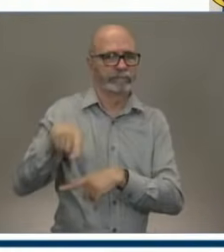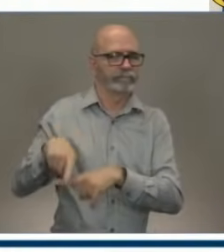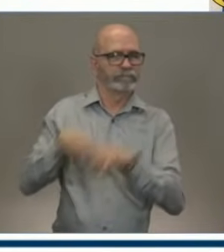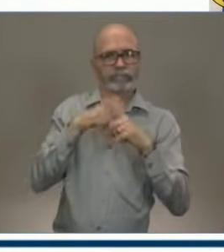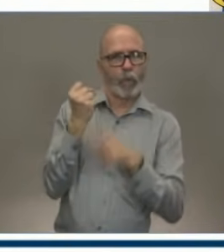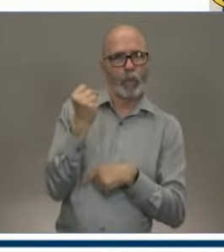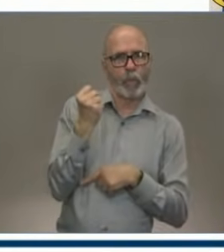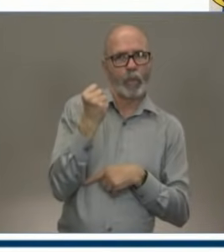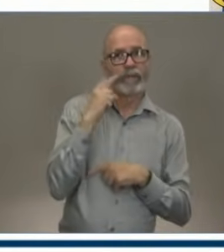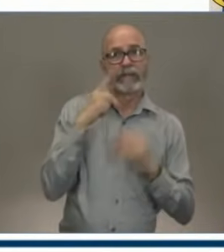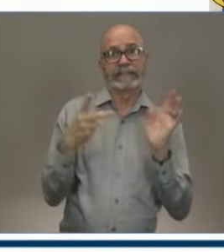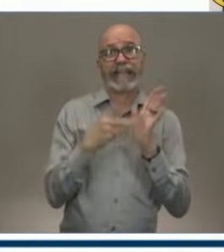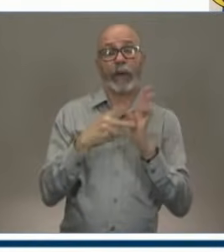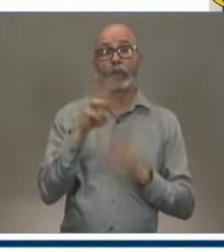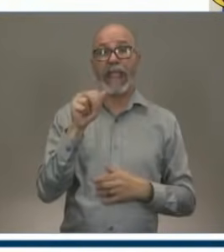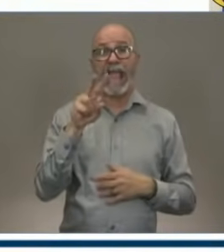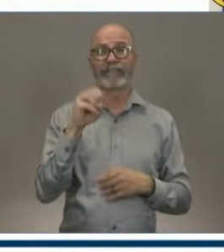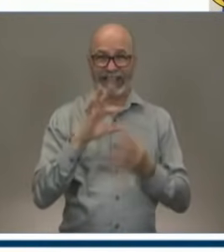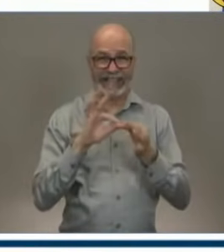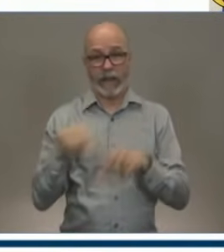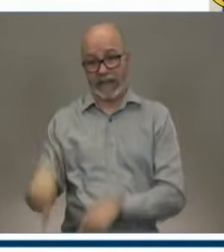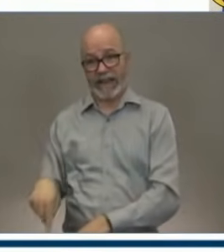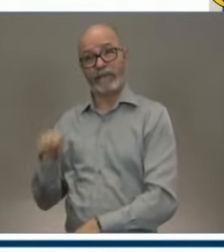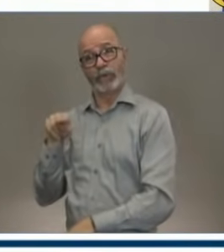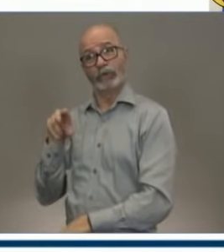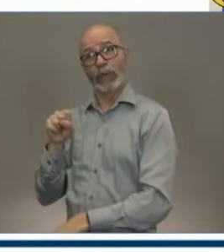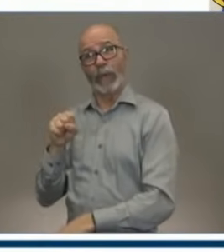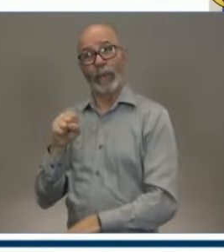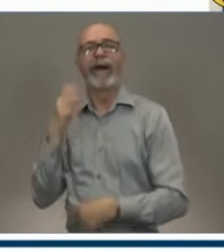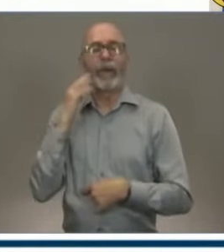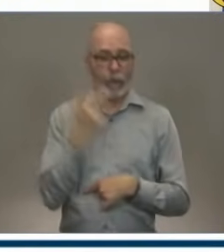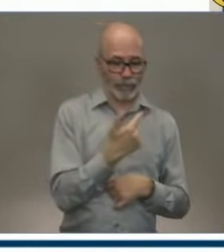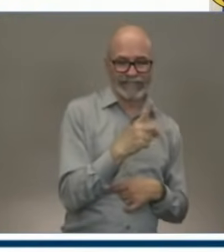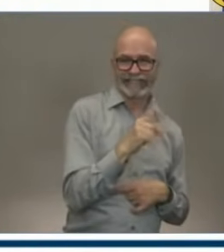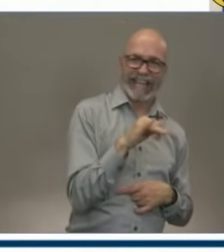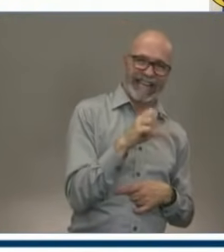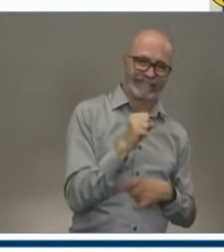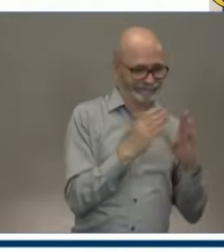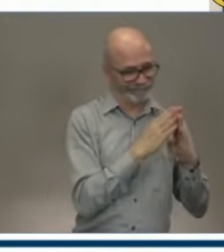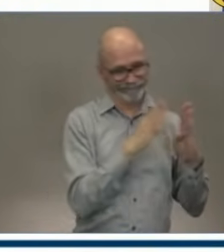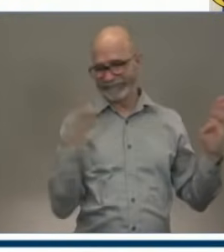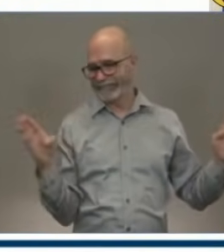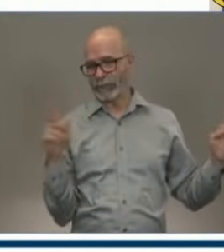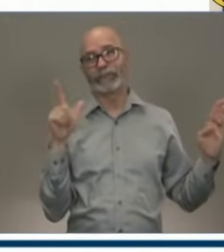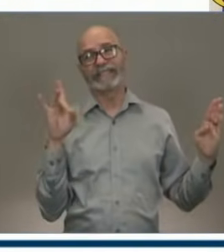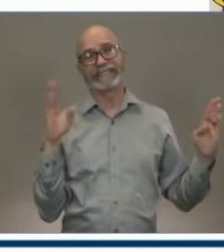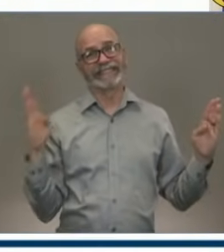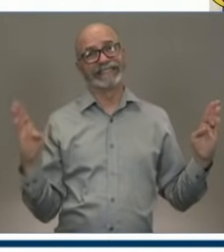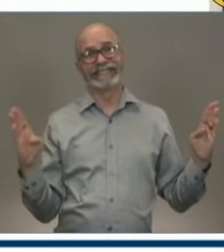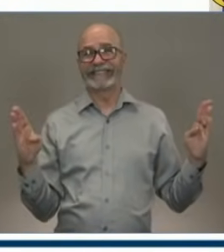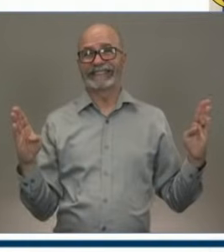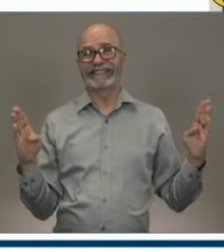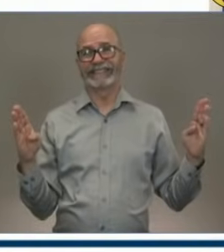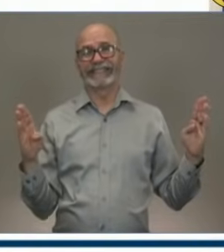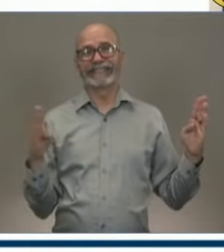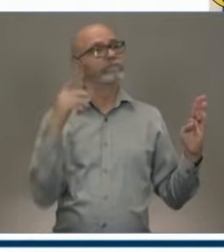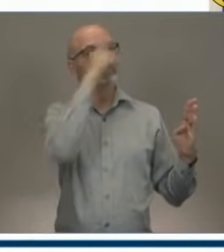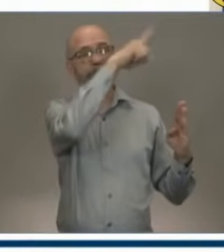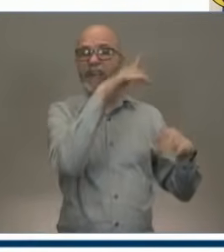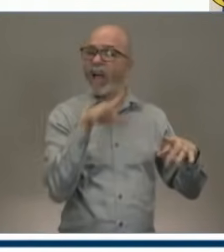past as far as 90 days. We're working on a story to see what the situation is in the Atlantic